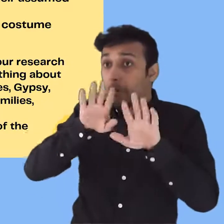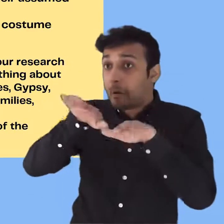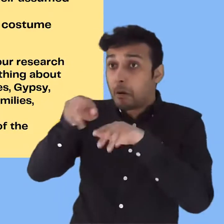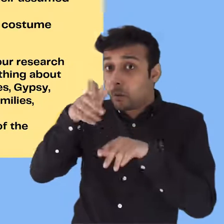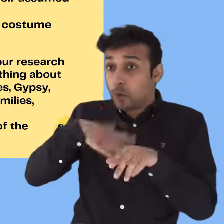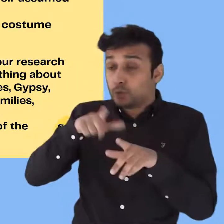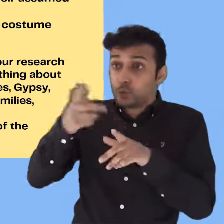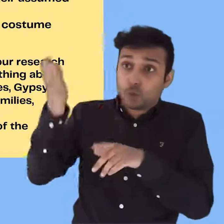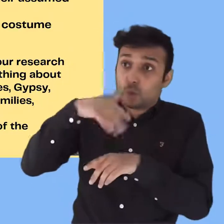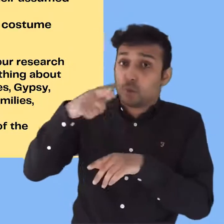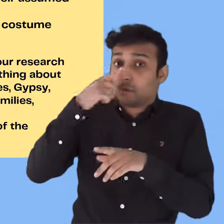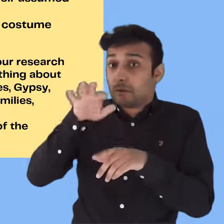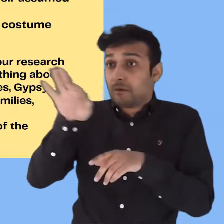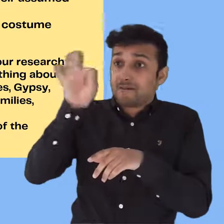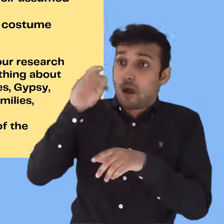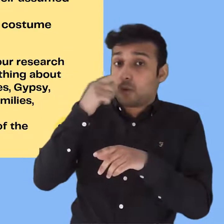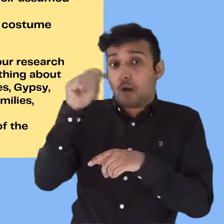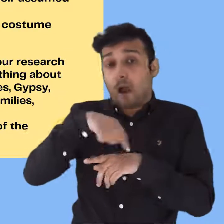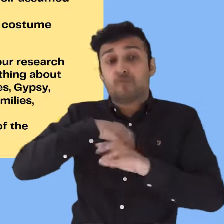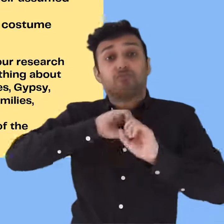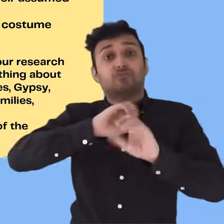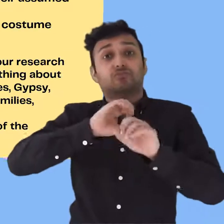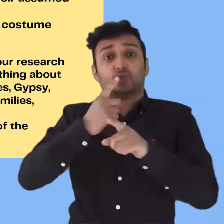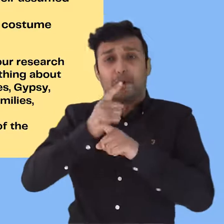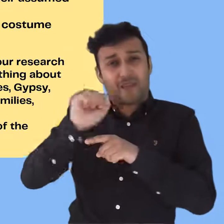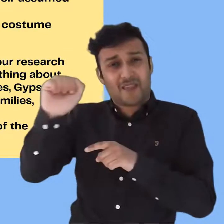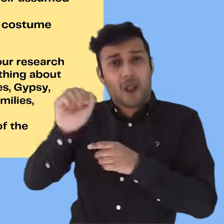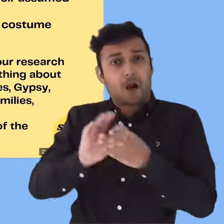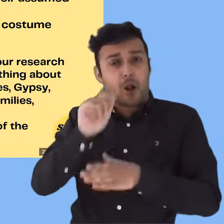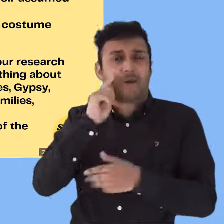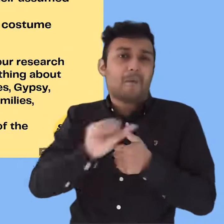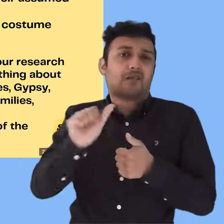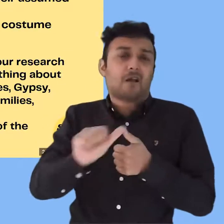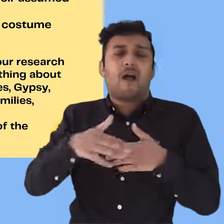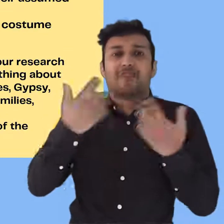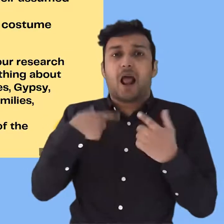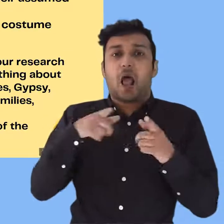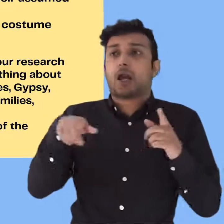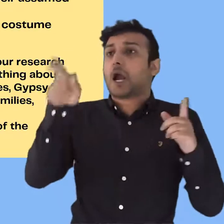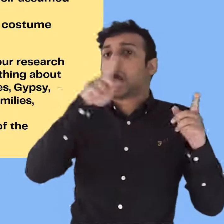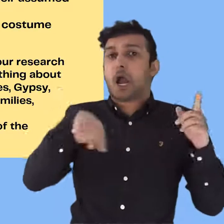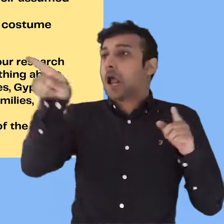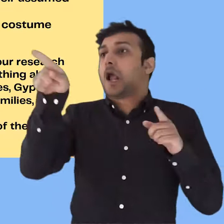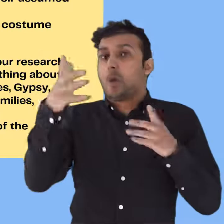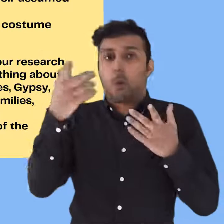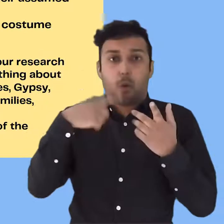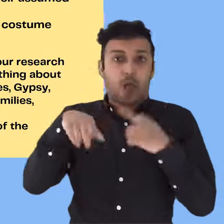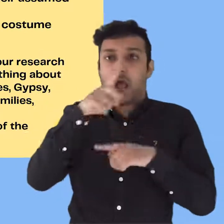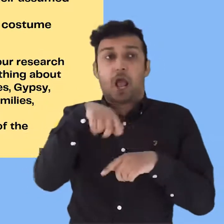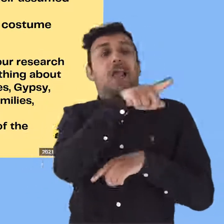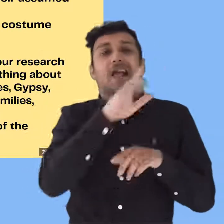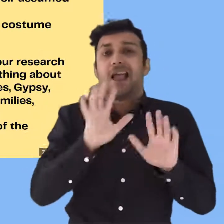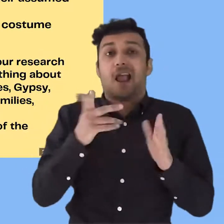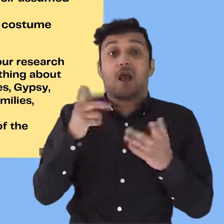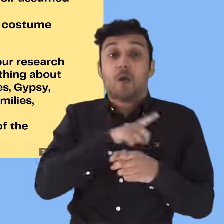helpful than singling out parents, because actually there might be some parents of that cultural background that you don't know about. Maybe some that are racialized as white,